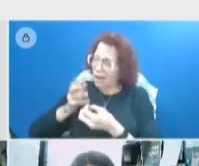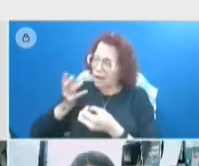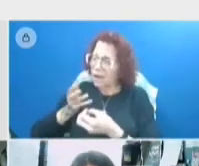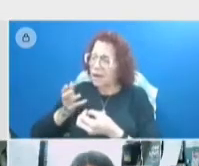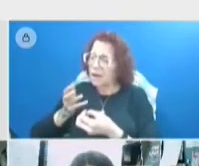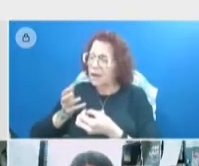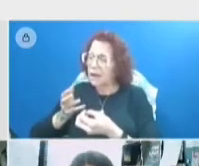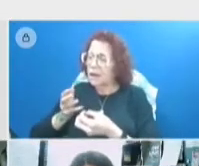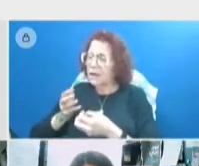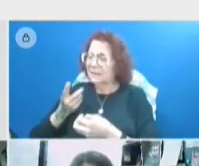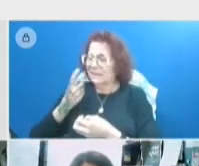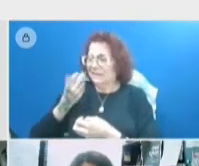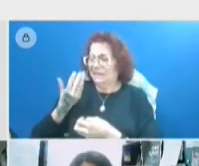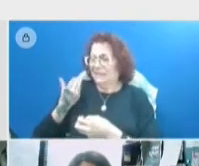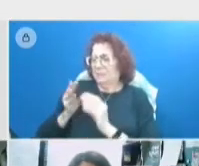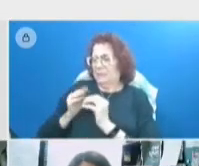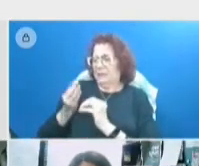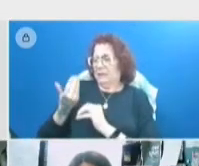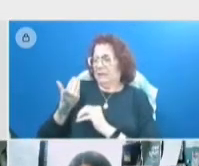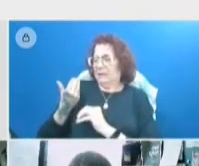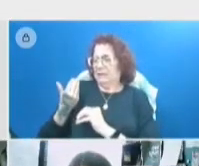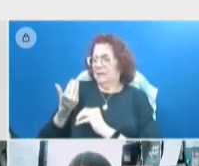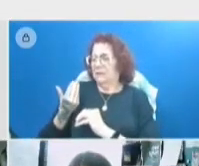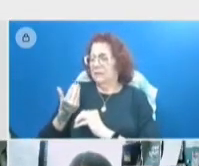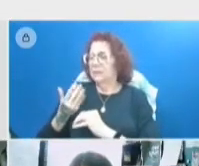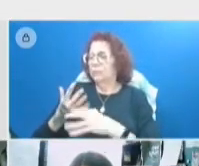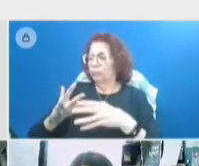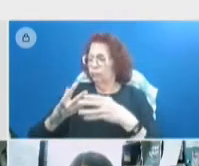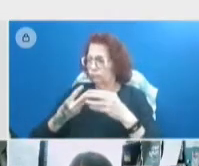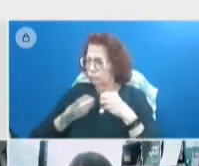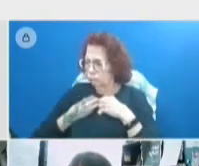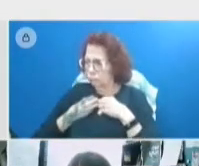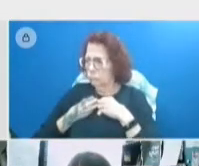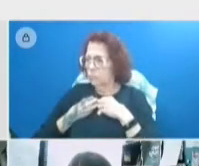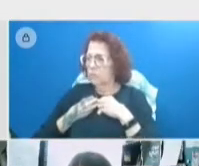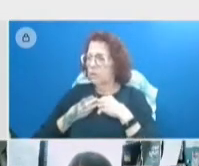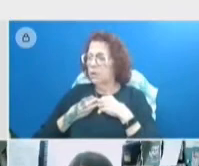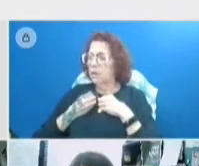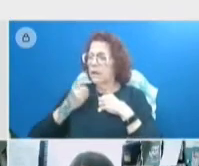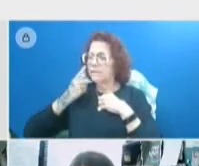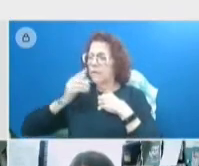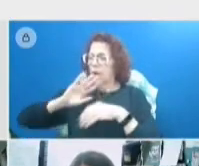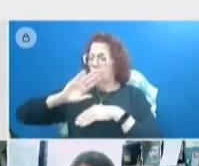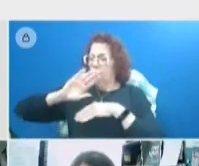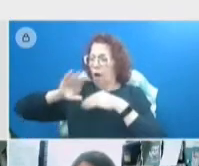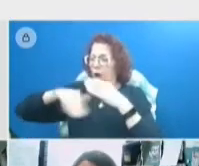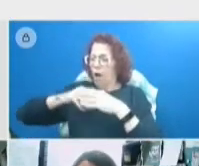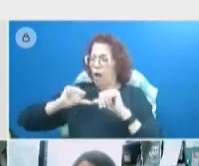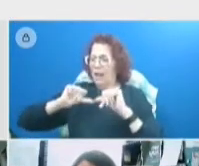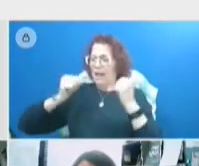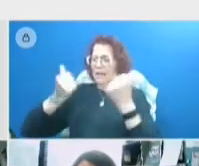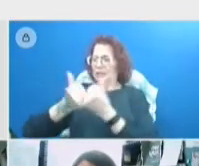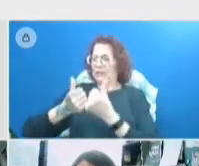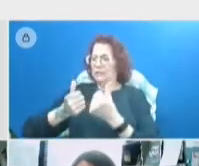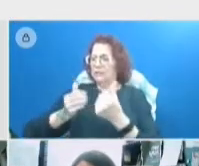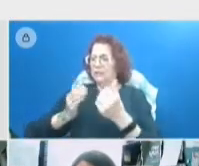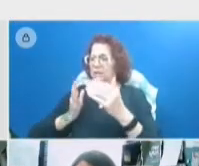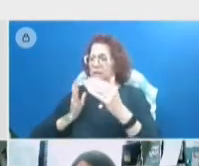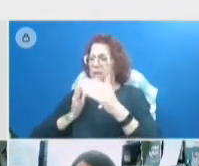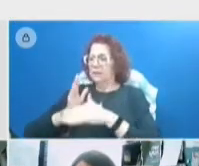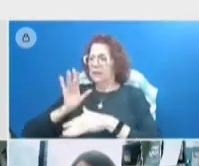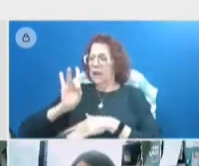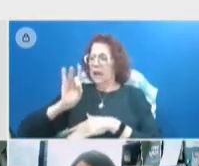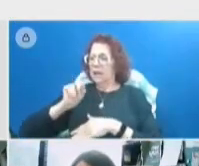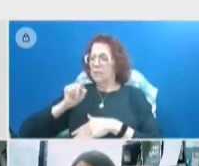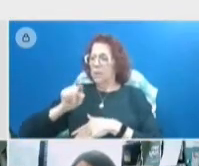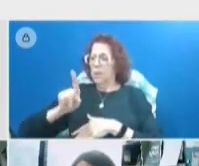for the rest of the agency, there's a total appropriation of a little over $8.1 million, excluding